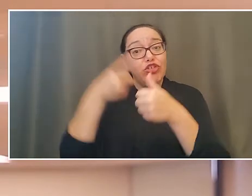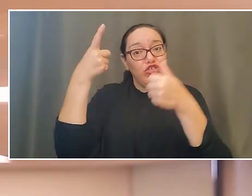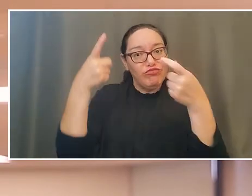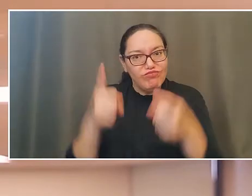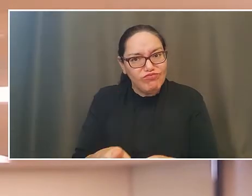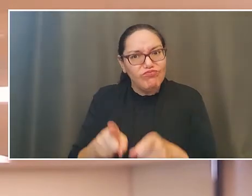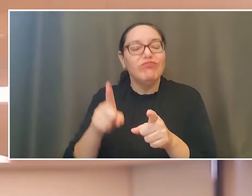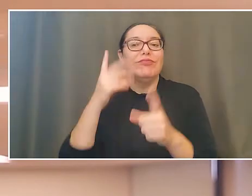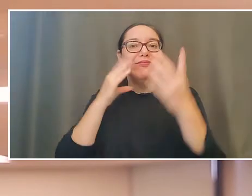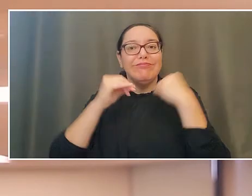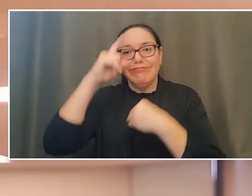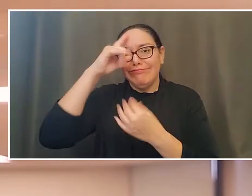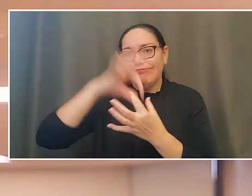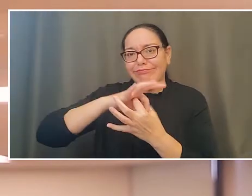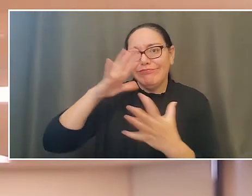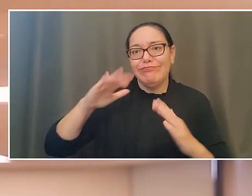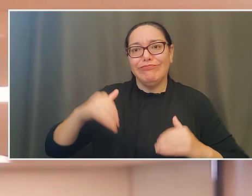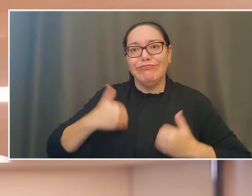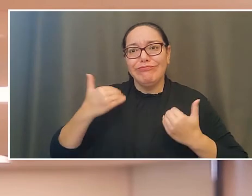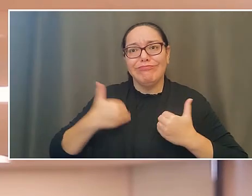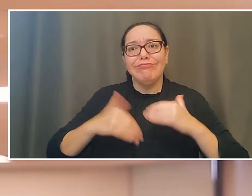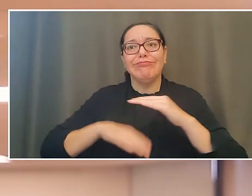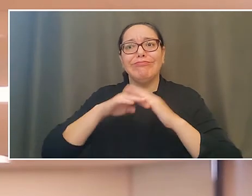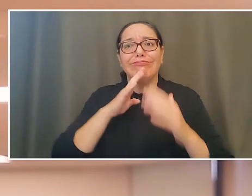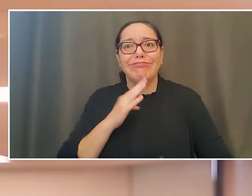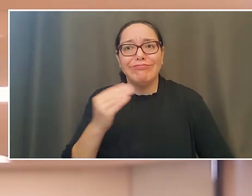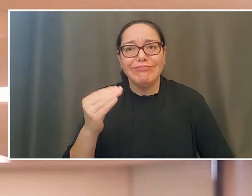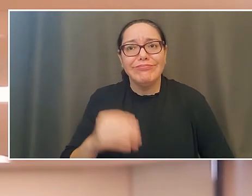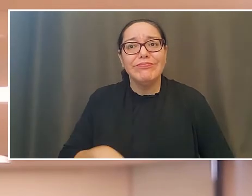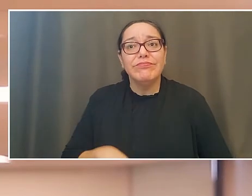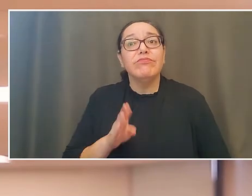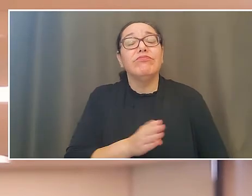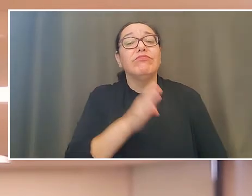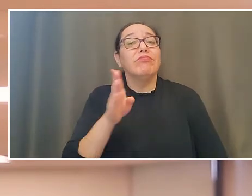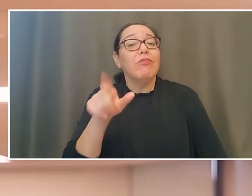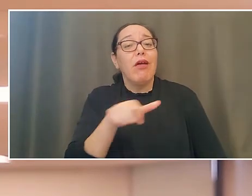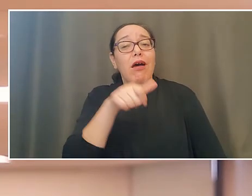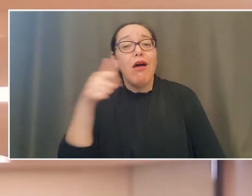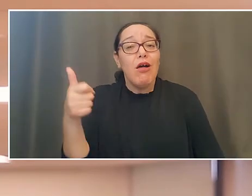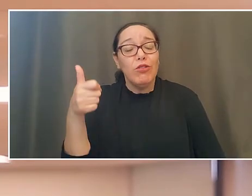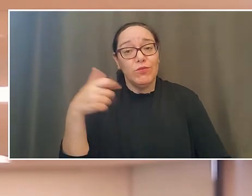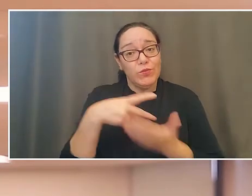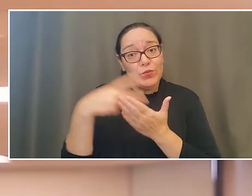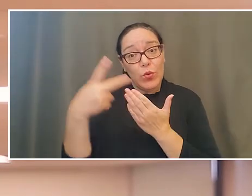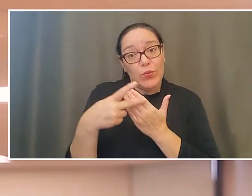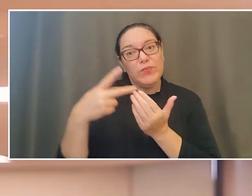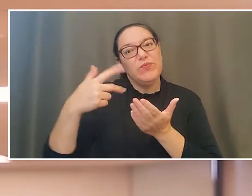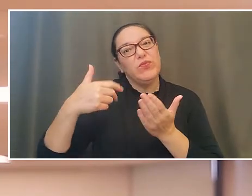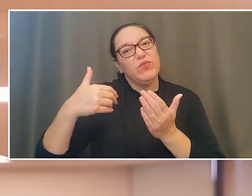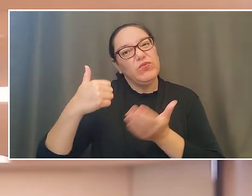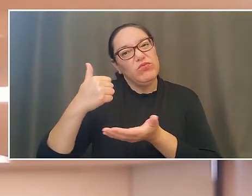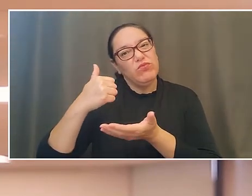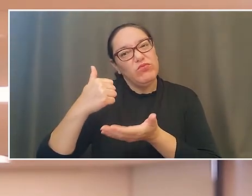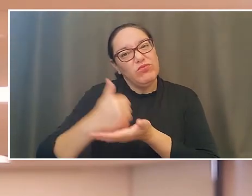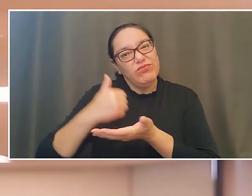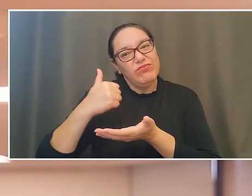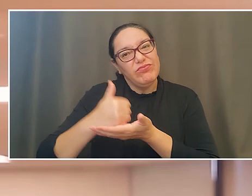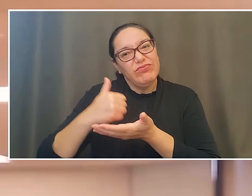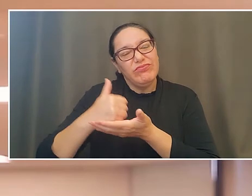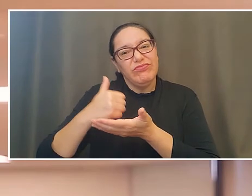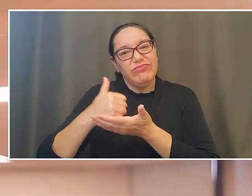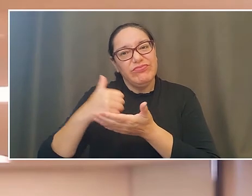15. Another children's program, Treatment Foster Care, closed effective April